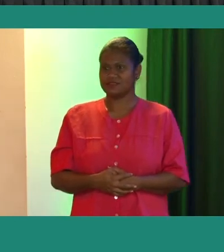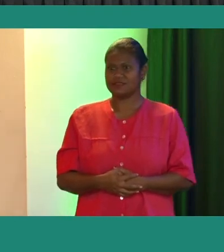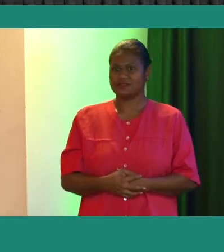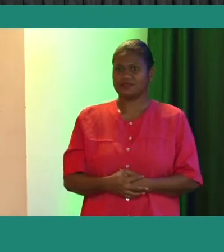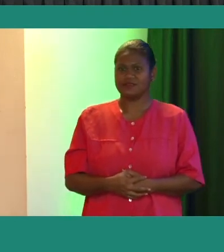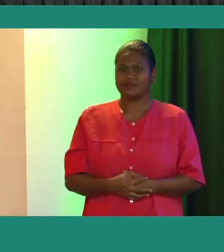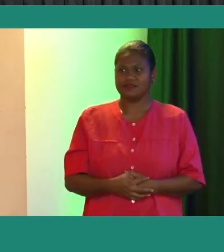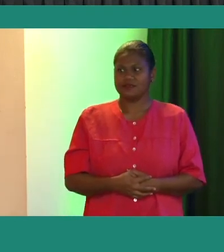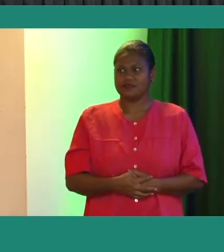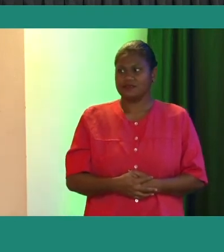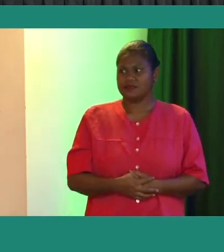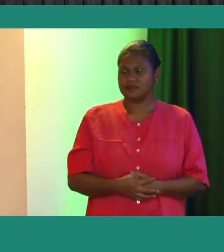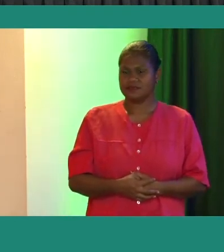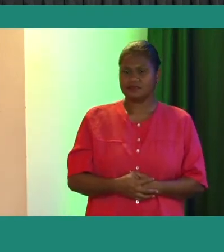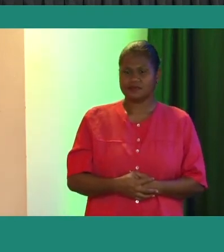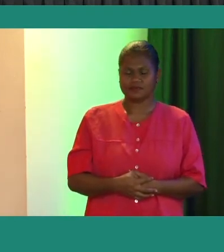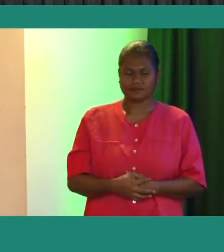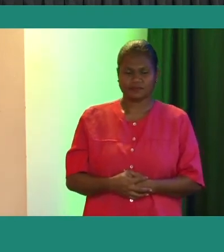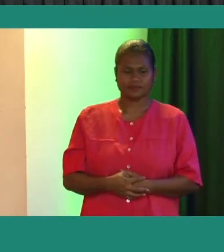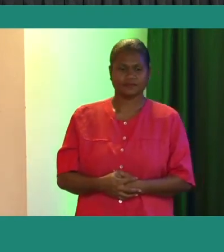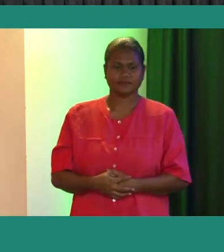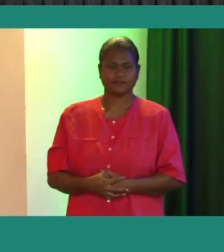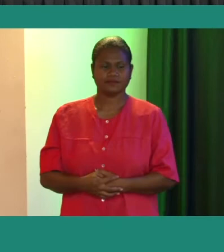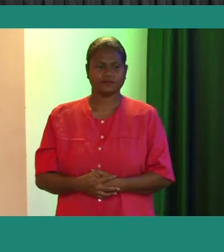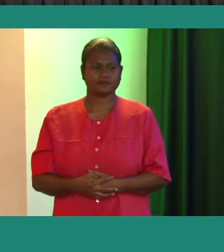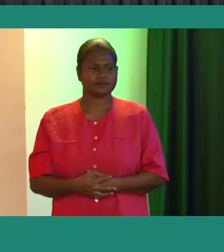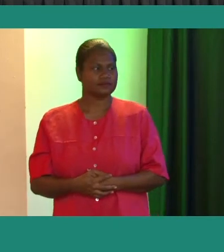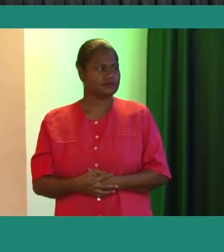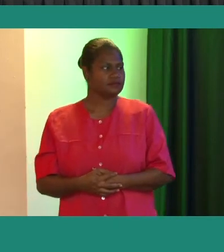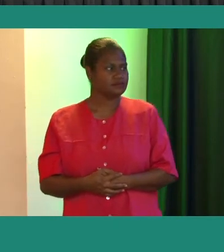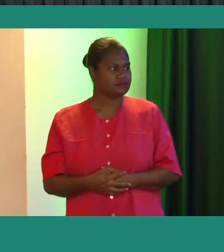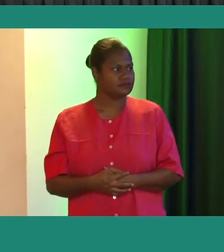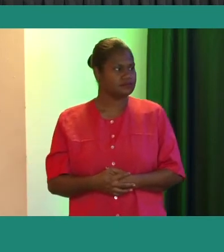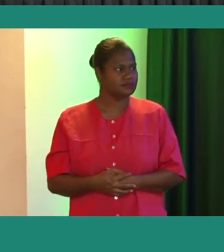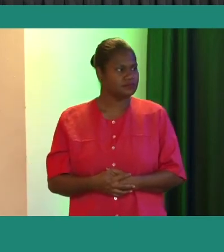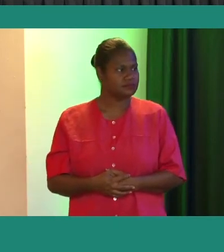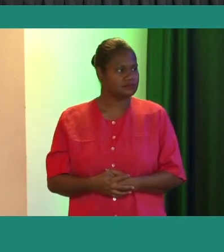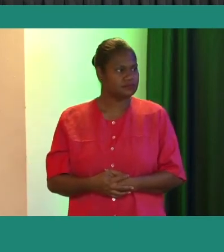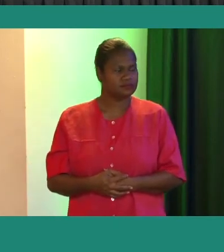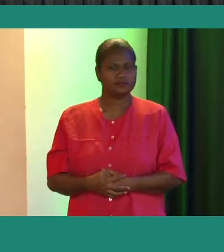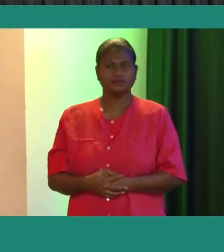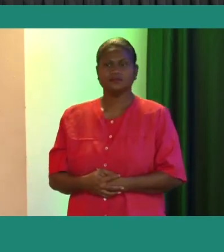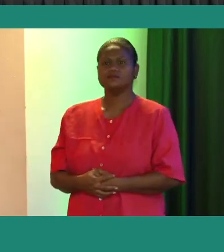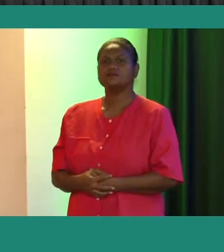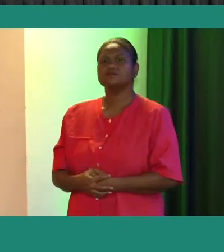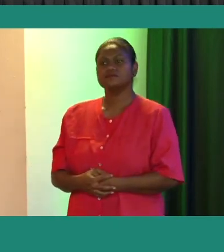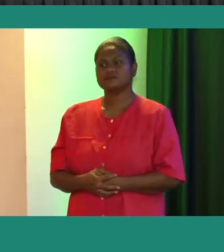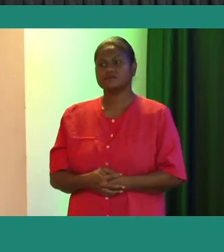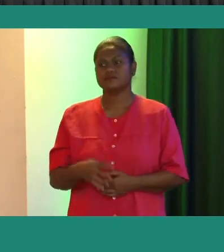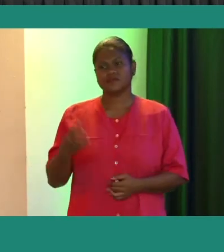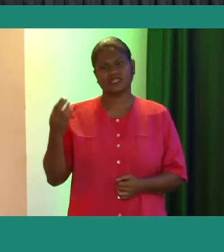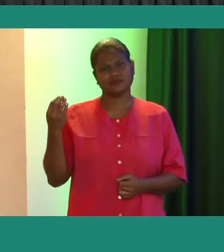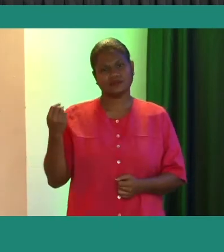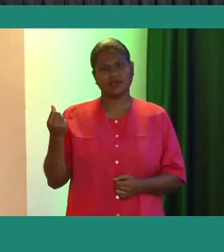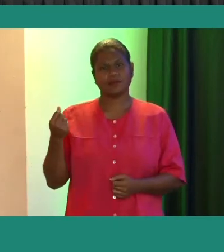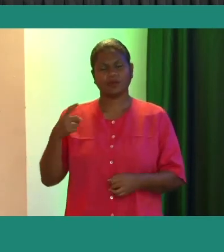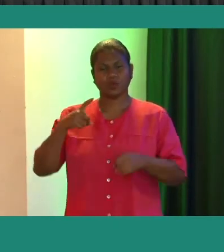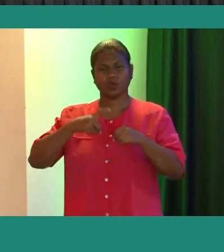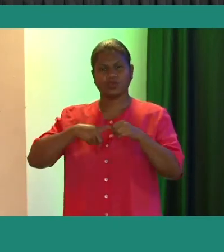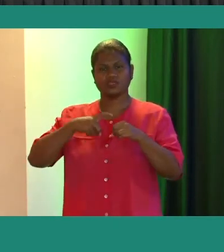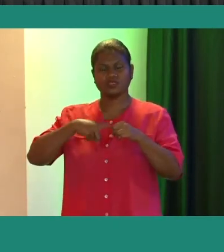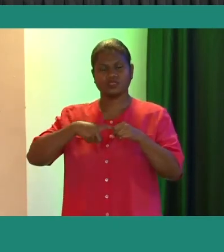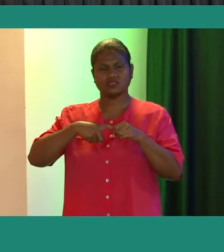Okay, that's okay. So while we're just waiting, we have a couple of questions from